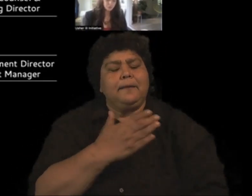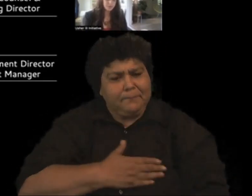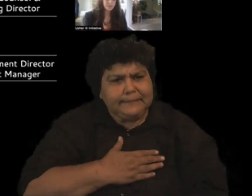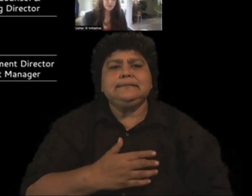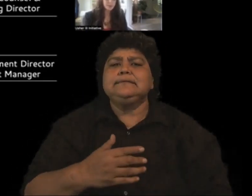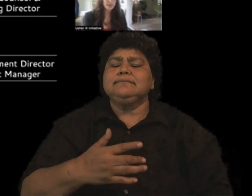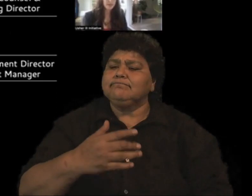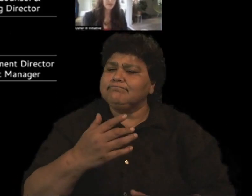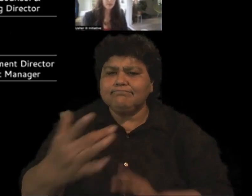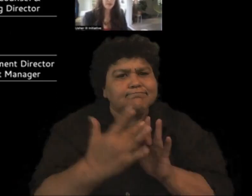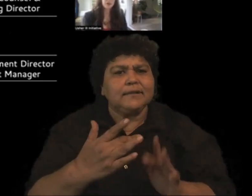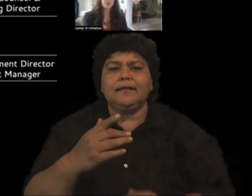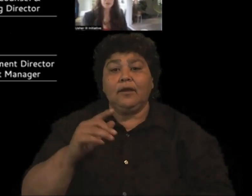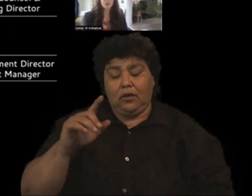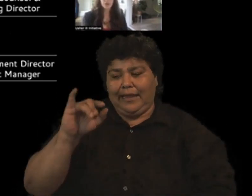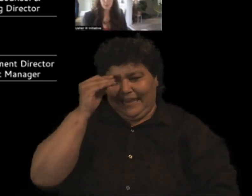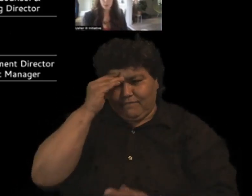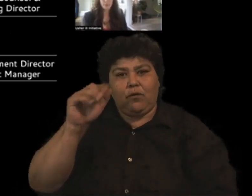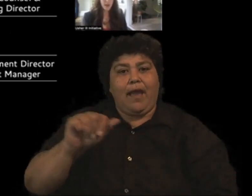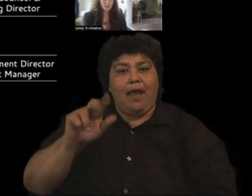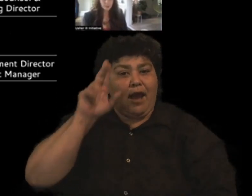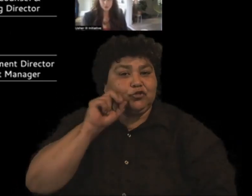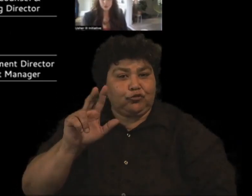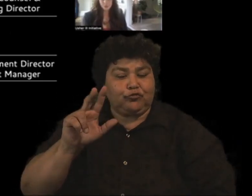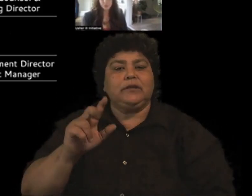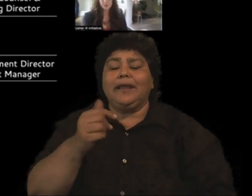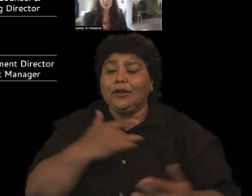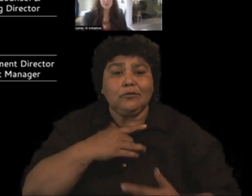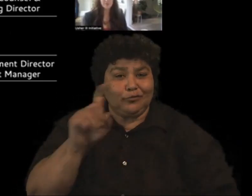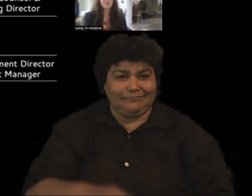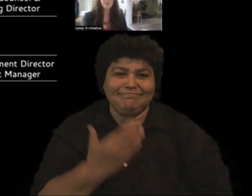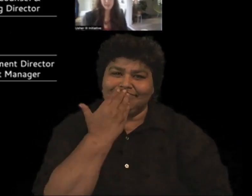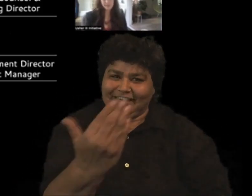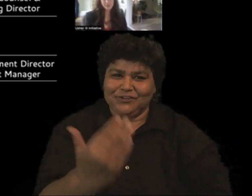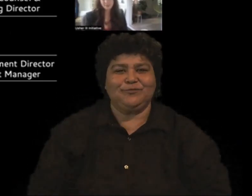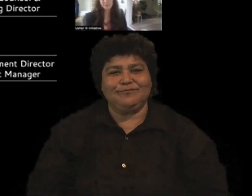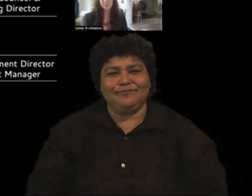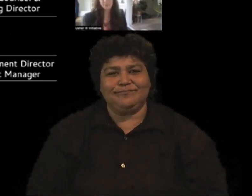reach out to us at info@usher3.org with any questions or concerns. Thank you.